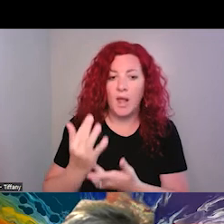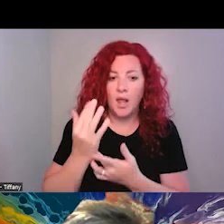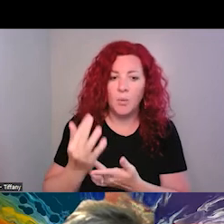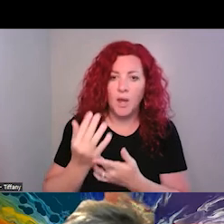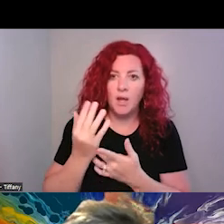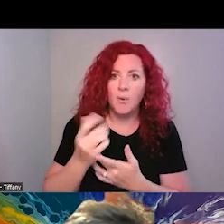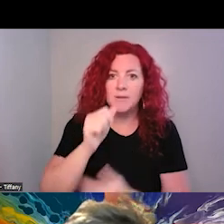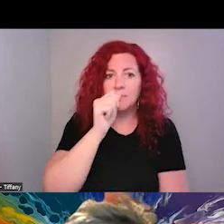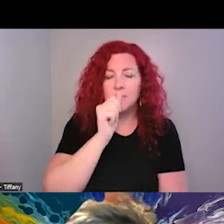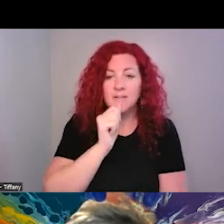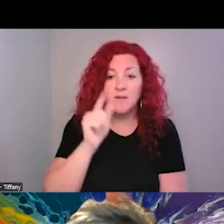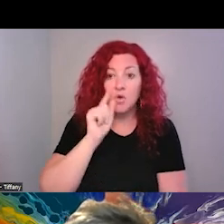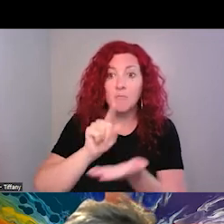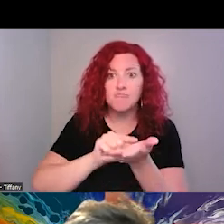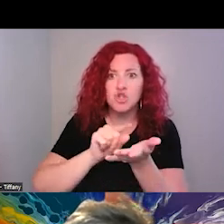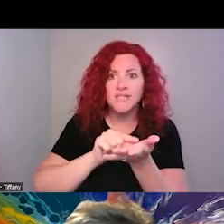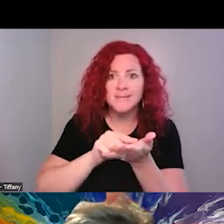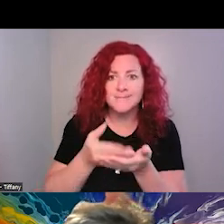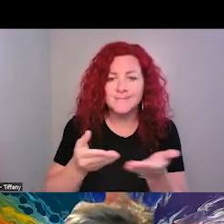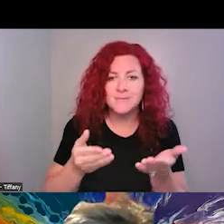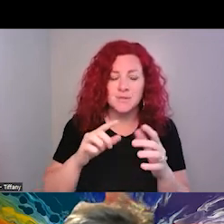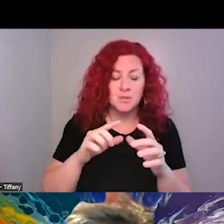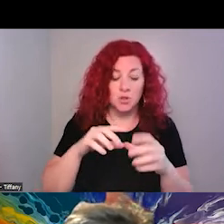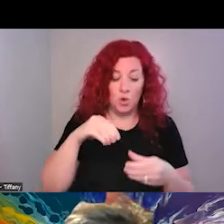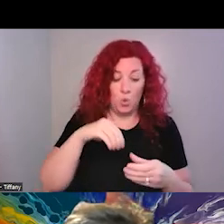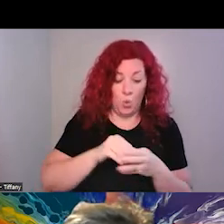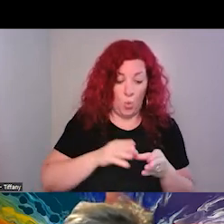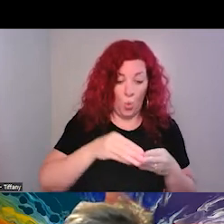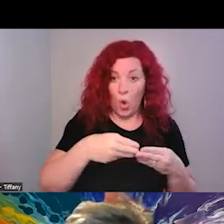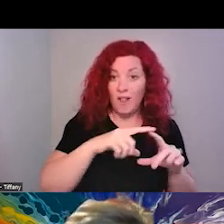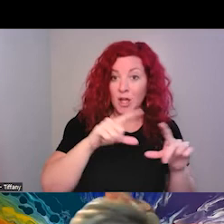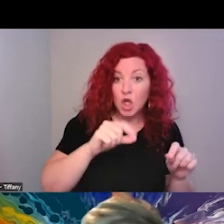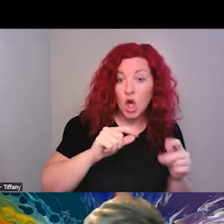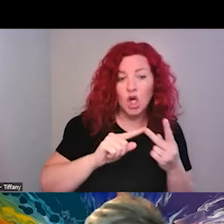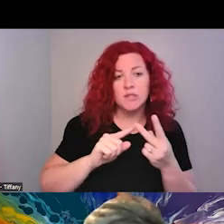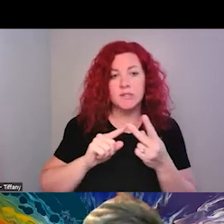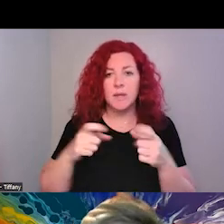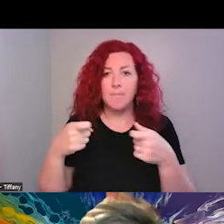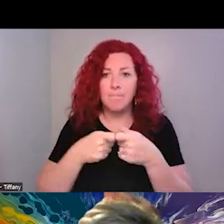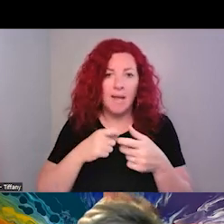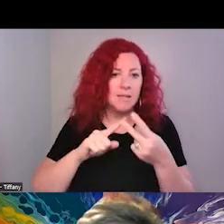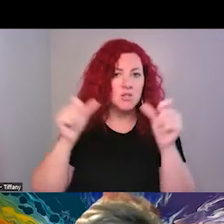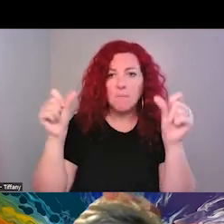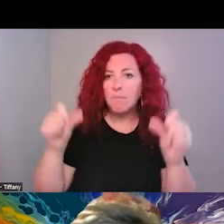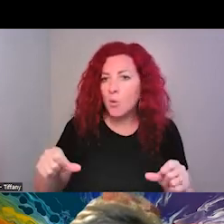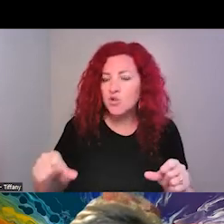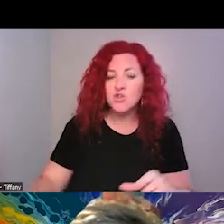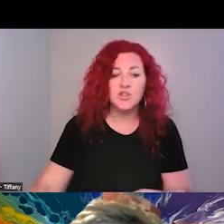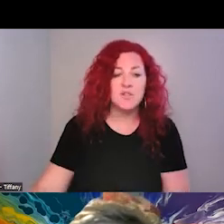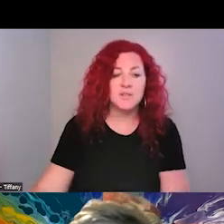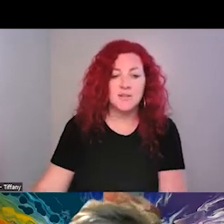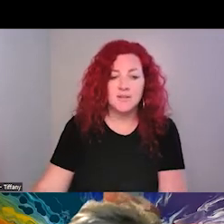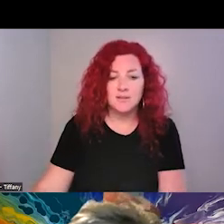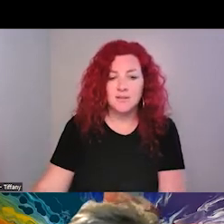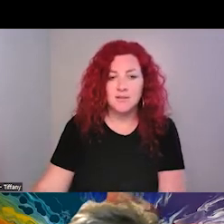for print materials, wallet cards, magnets, posters, that kind of thing. We posted